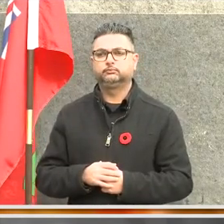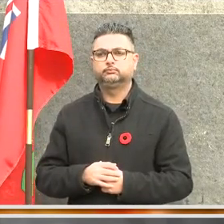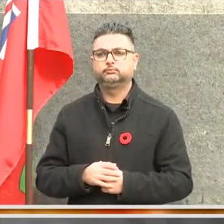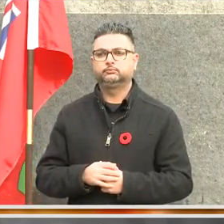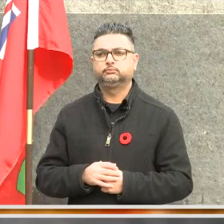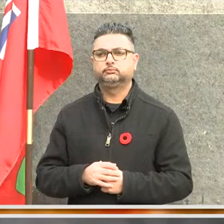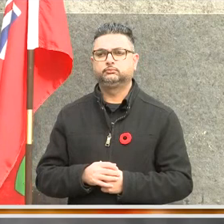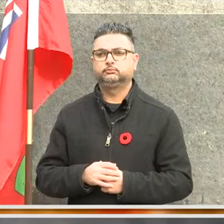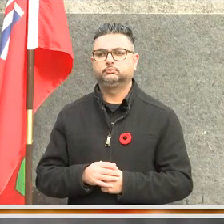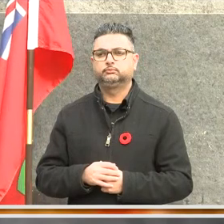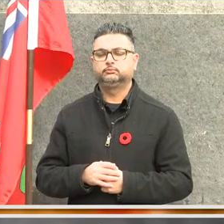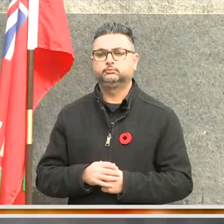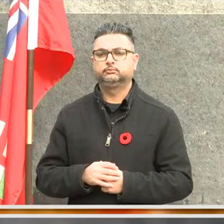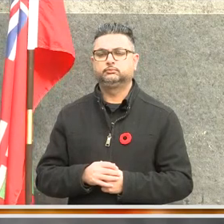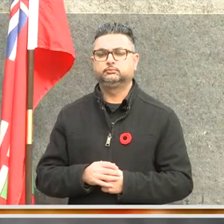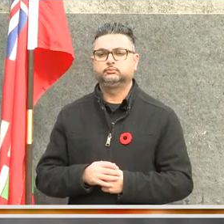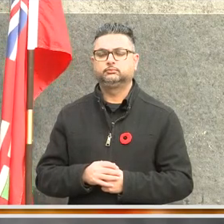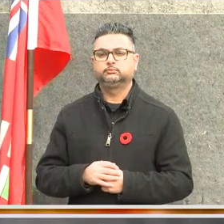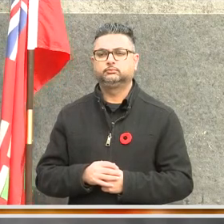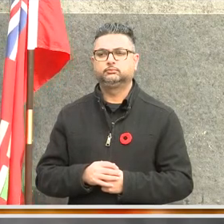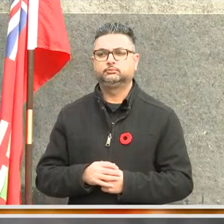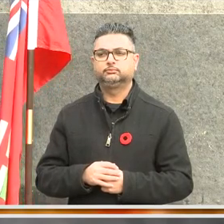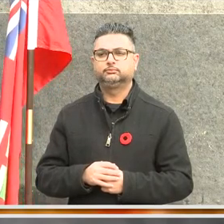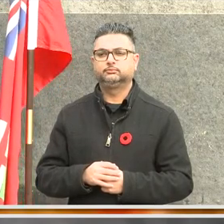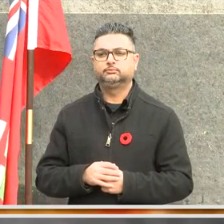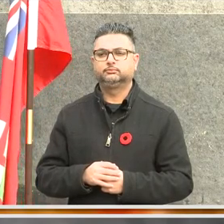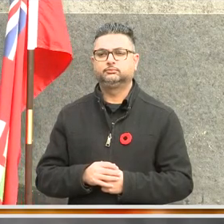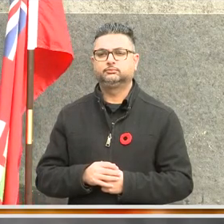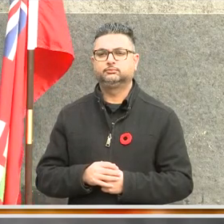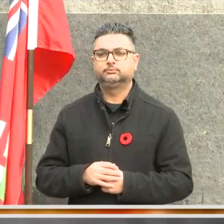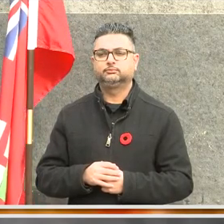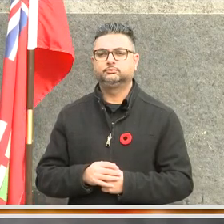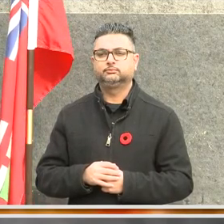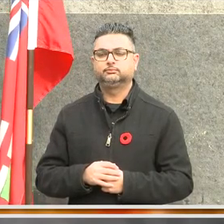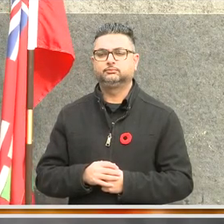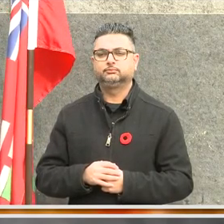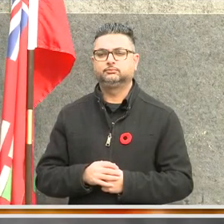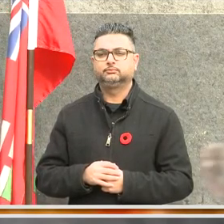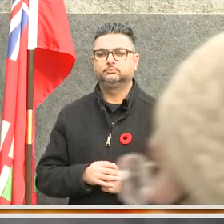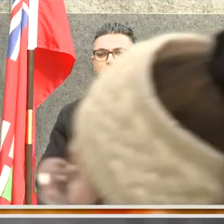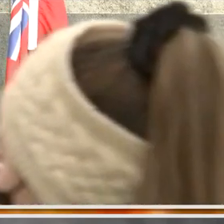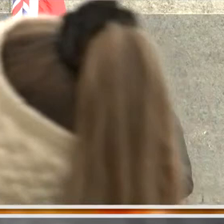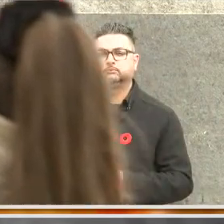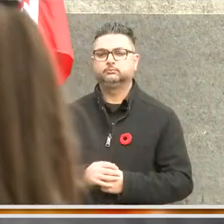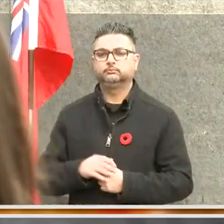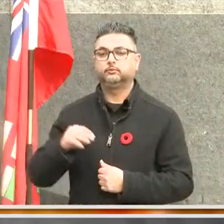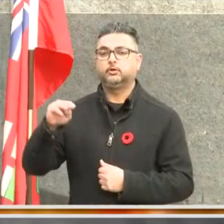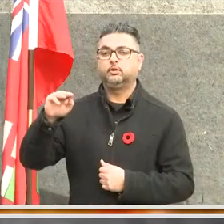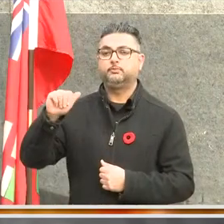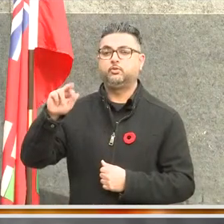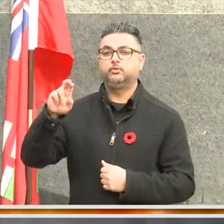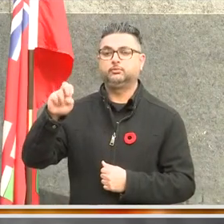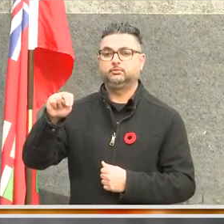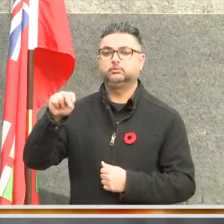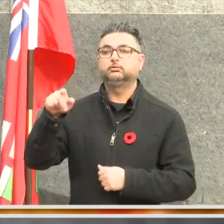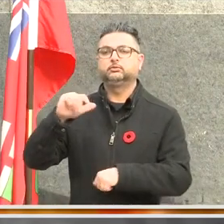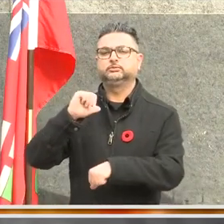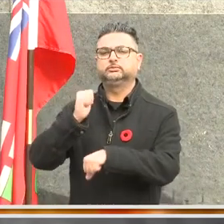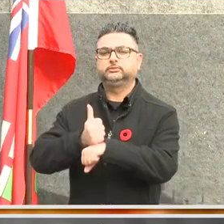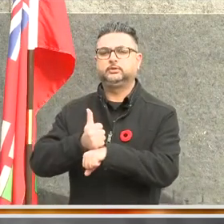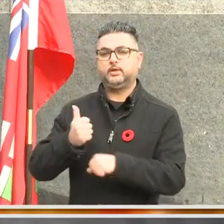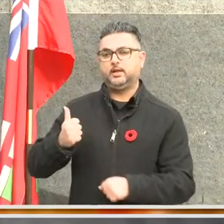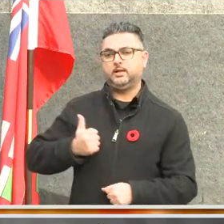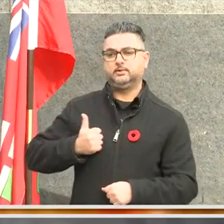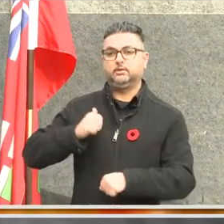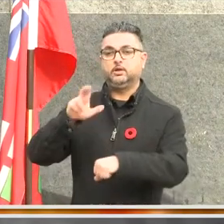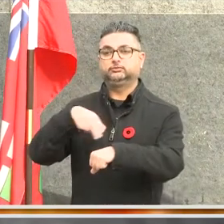Toronto, Mrs. Maureen Basnicki, Founder of the Canadian National Day of Service Foundation and